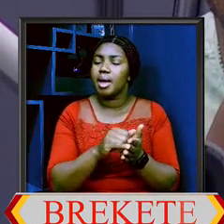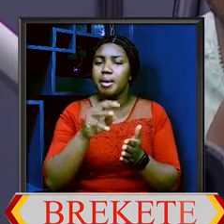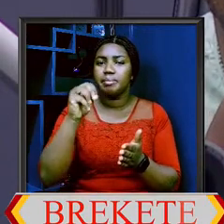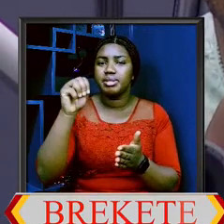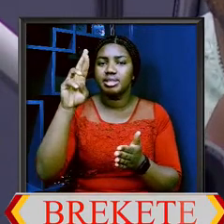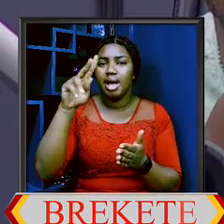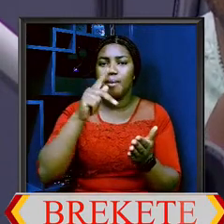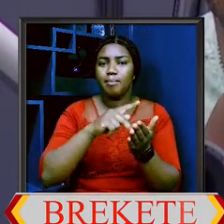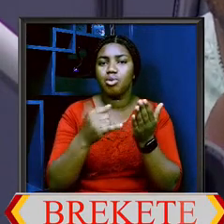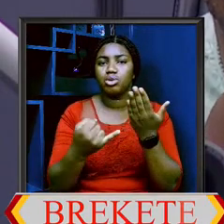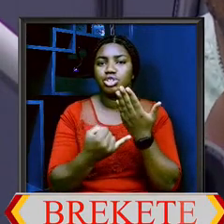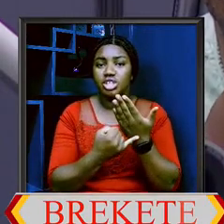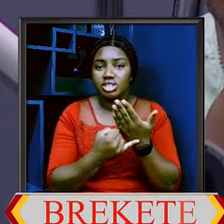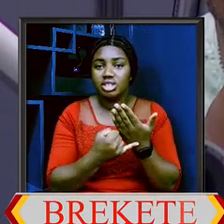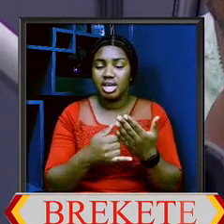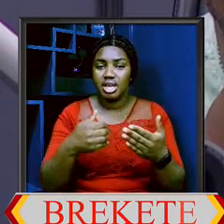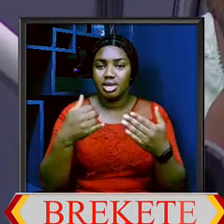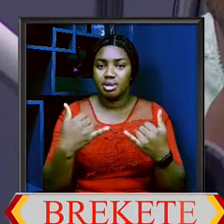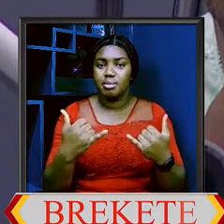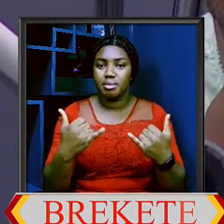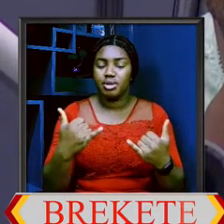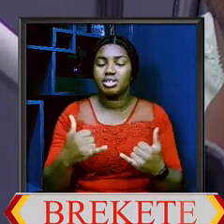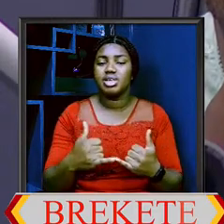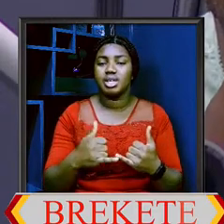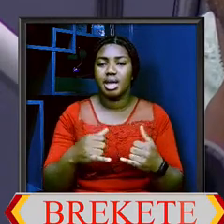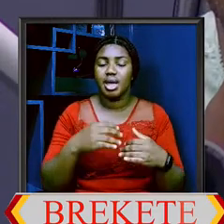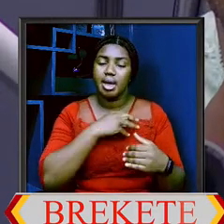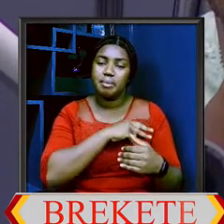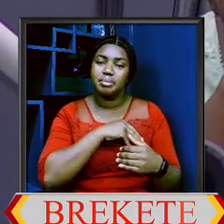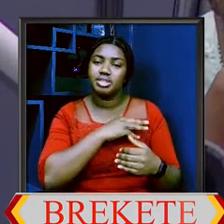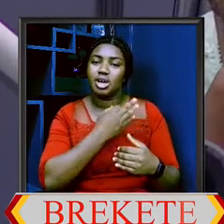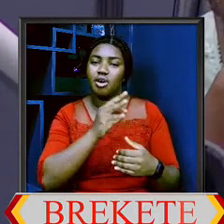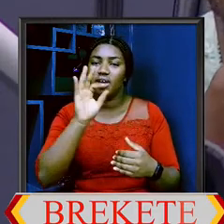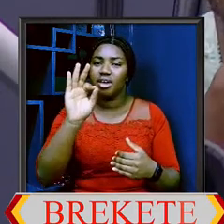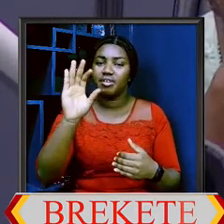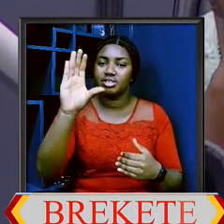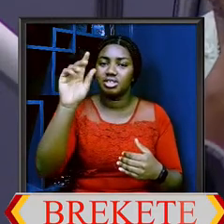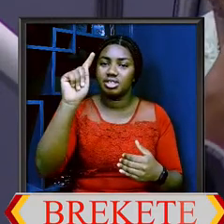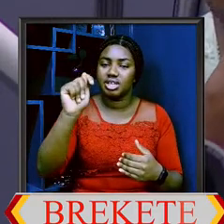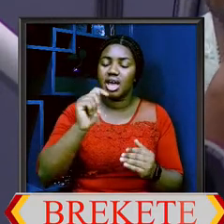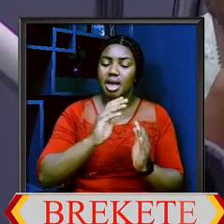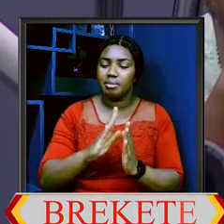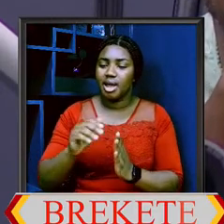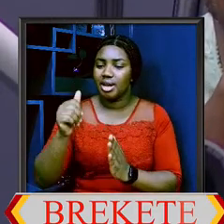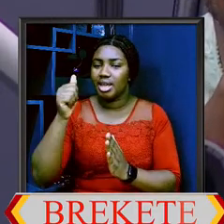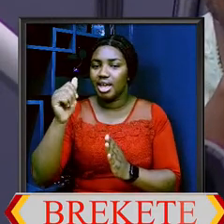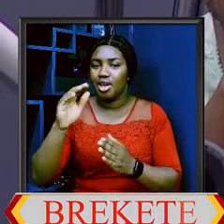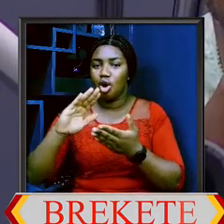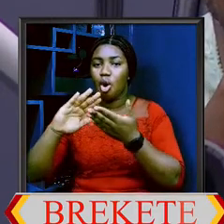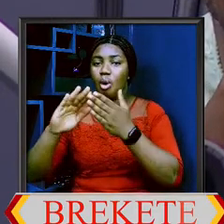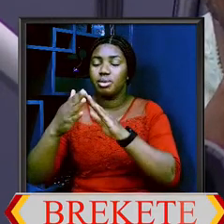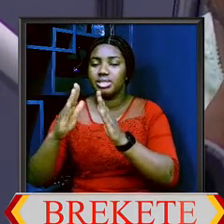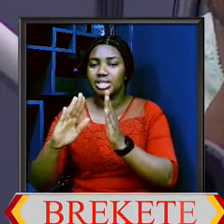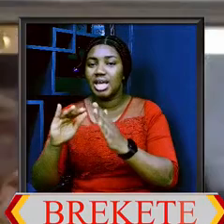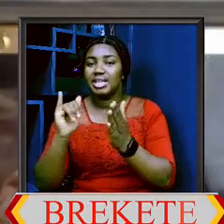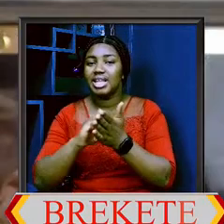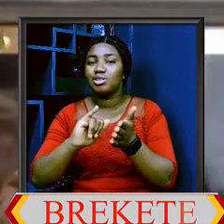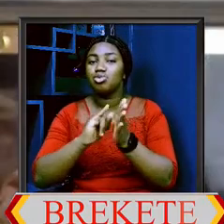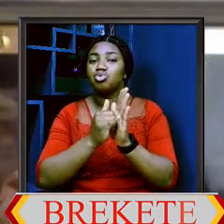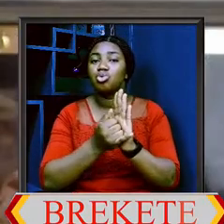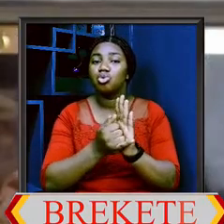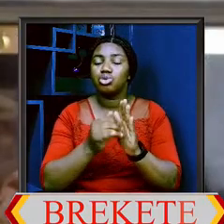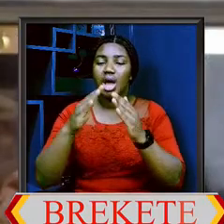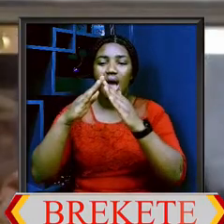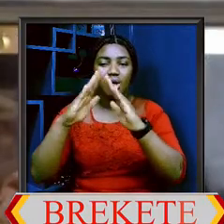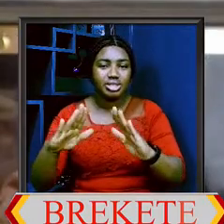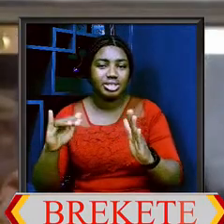president minister of fct have set up a committee so that those houses that were